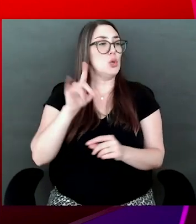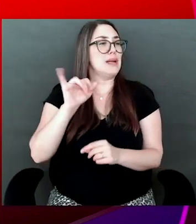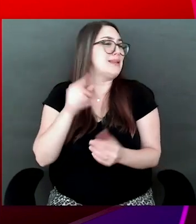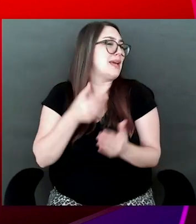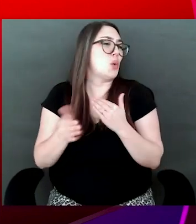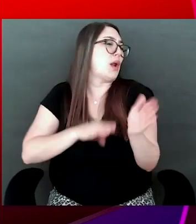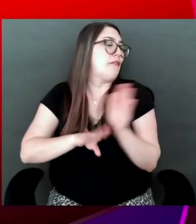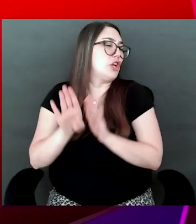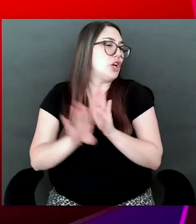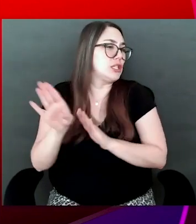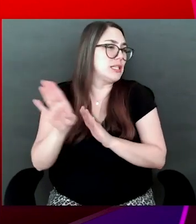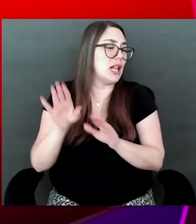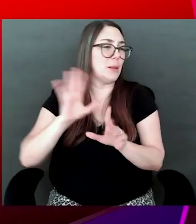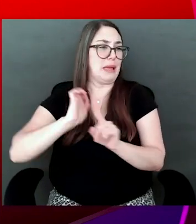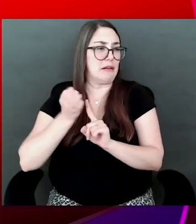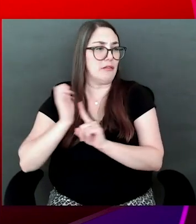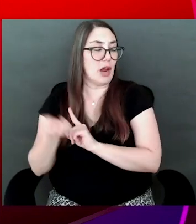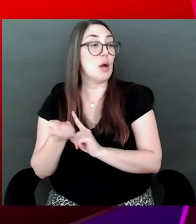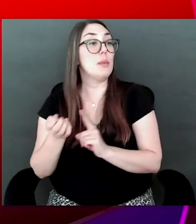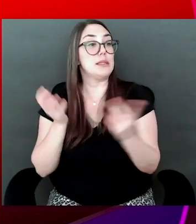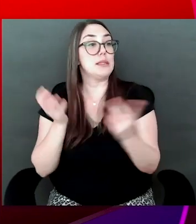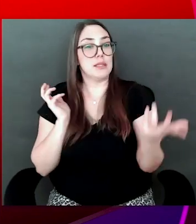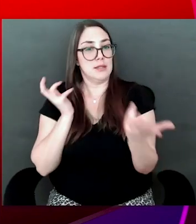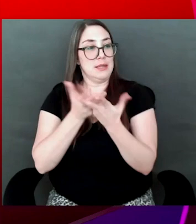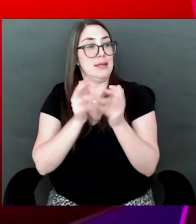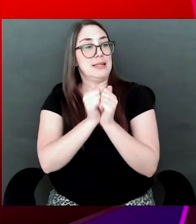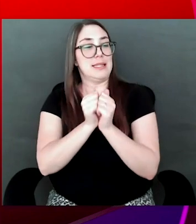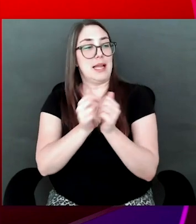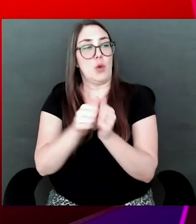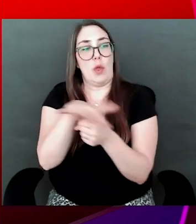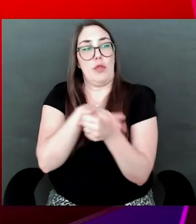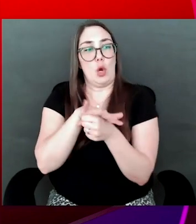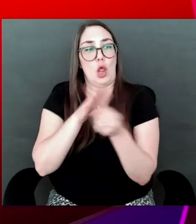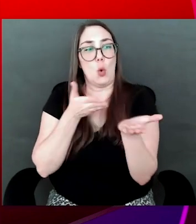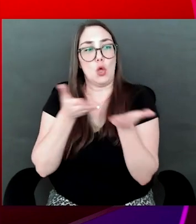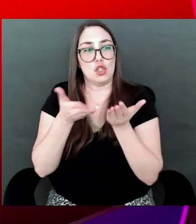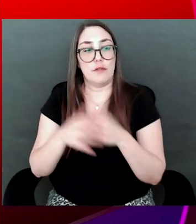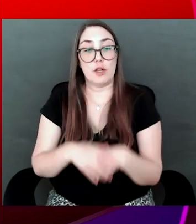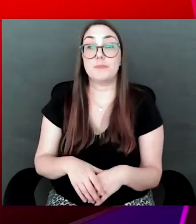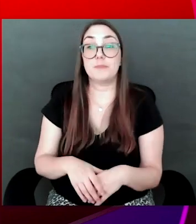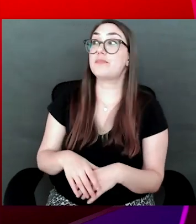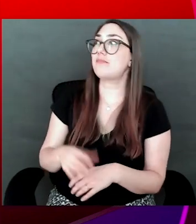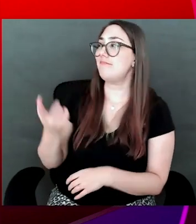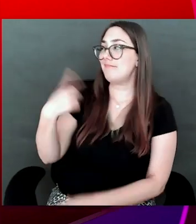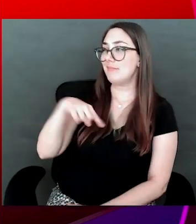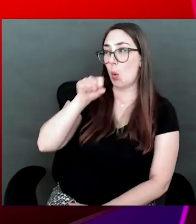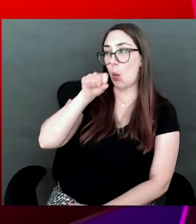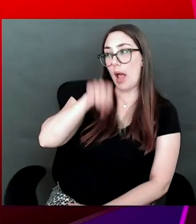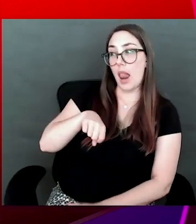development environment together with your local game server. We love demos here. I heard you